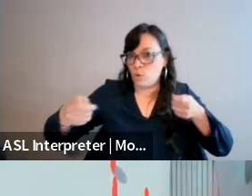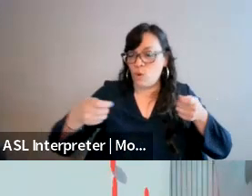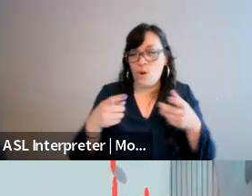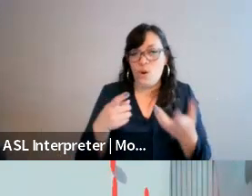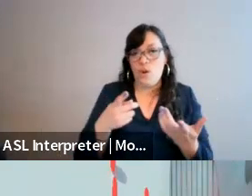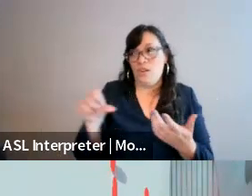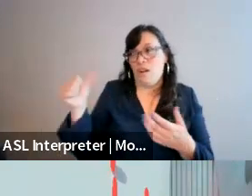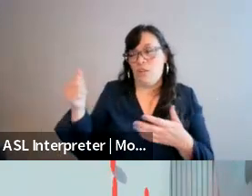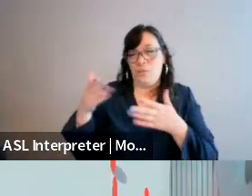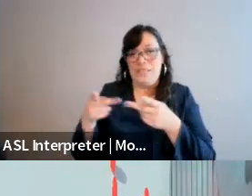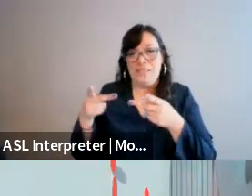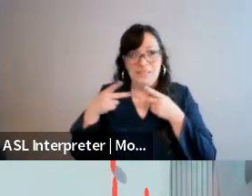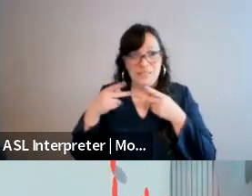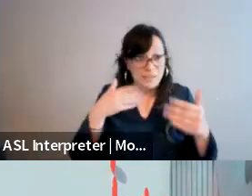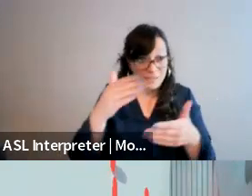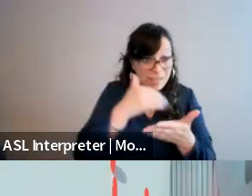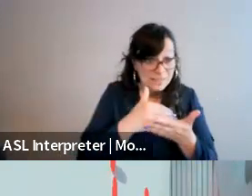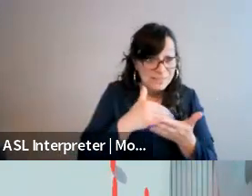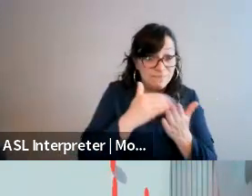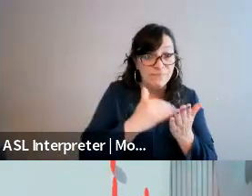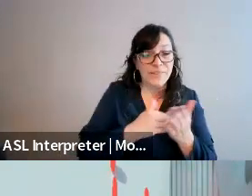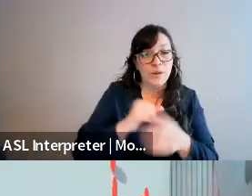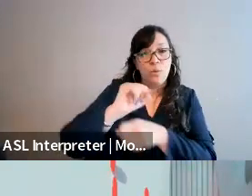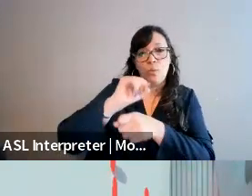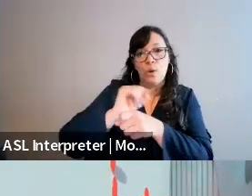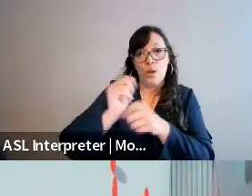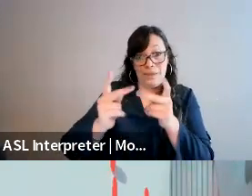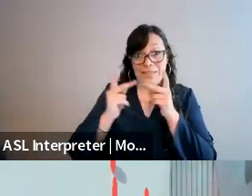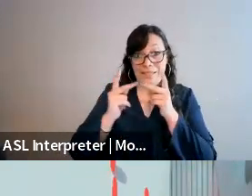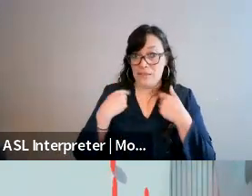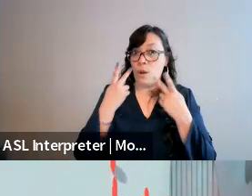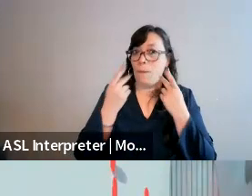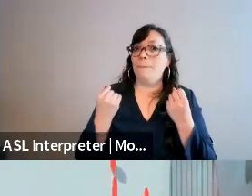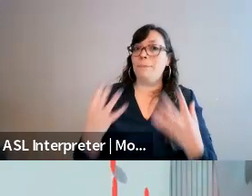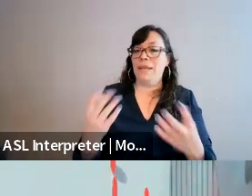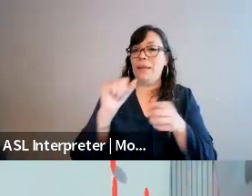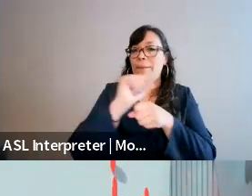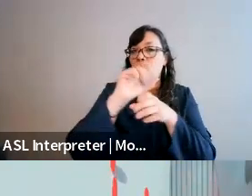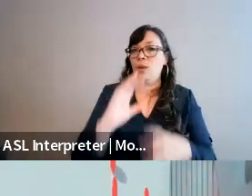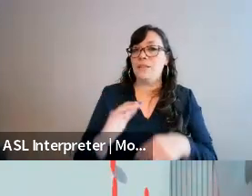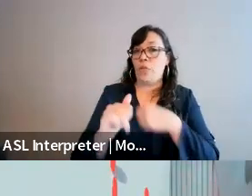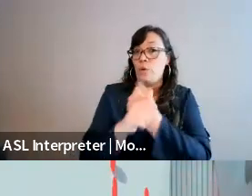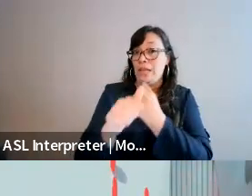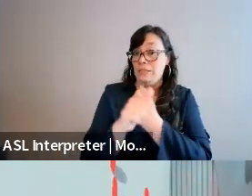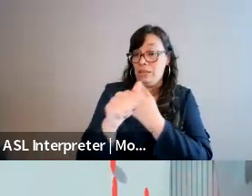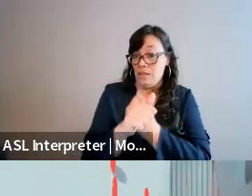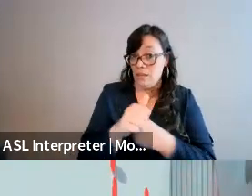places. For example, the next on my list is workplaces. So I saw a lot of employees being threatened with losing their